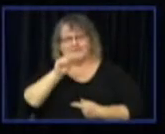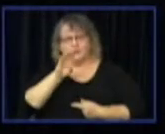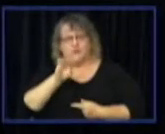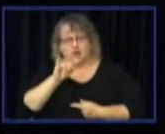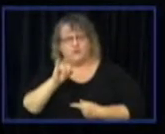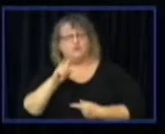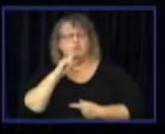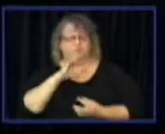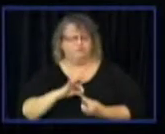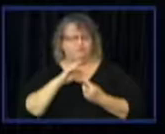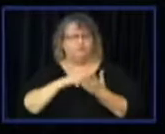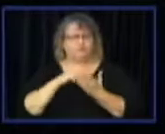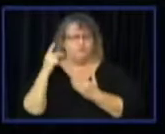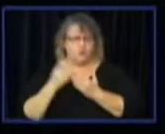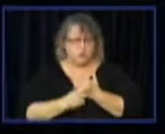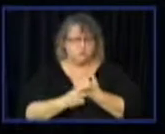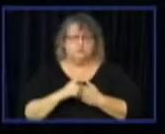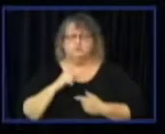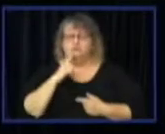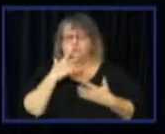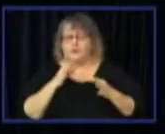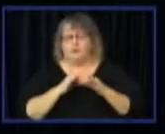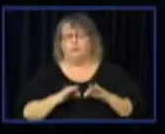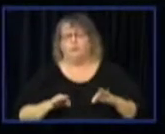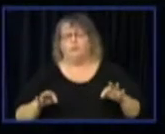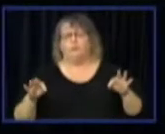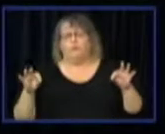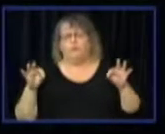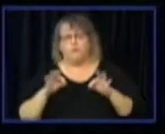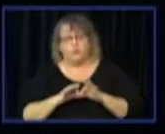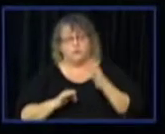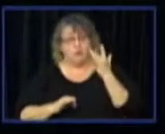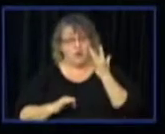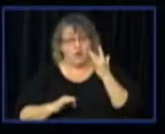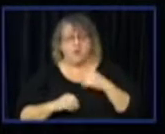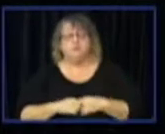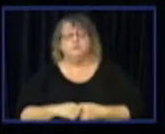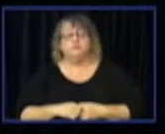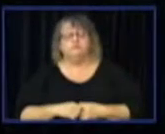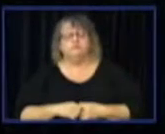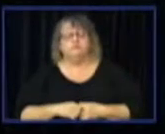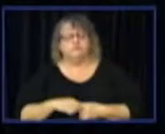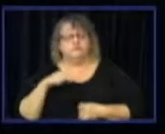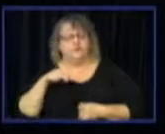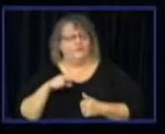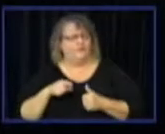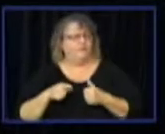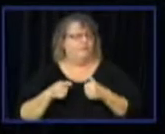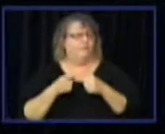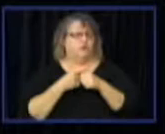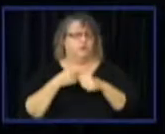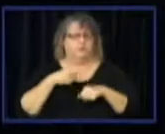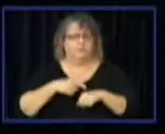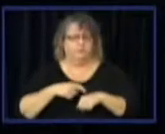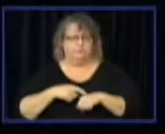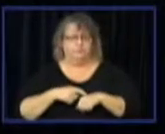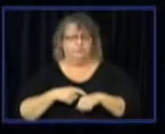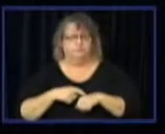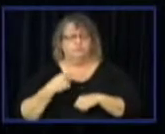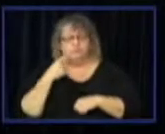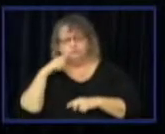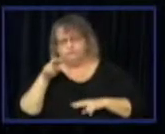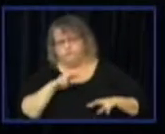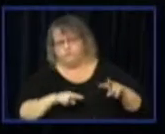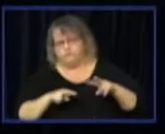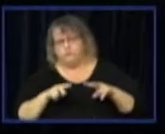a unique project, and it's very important because, as far as we know, this is the first time we're looking